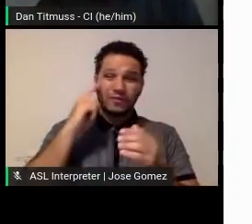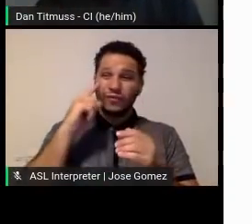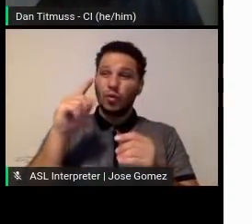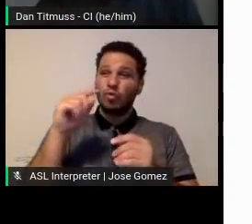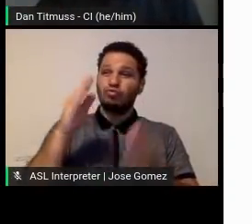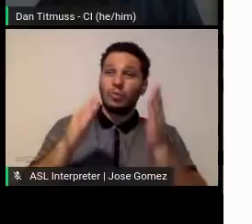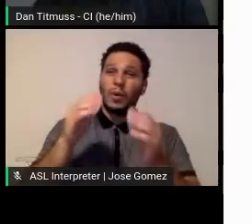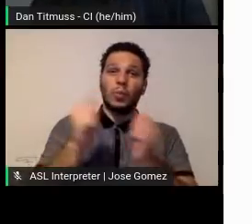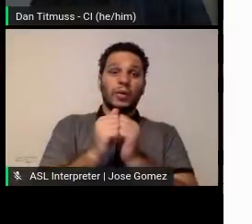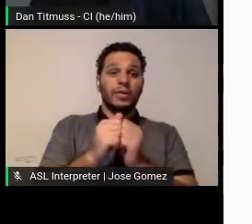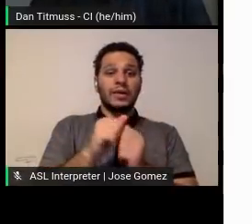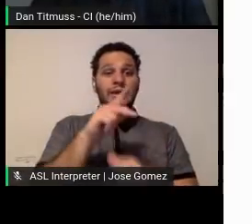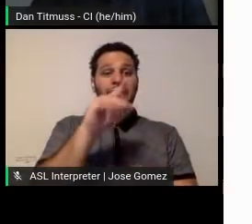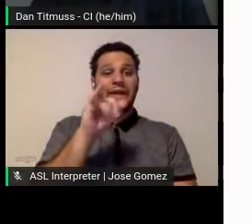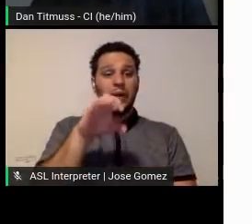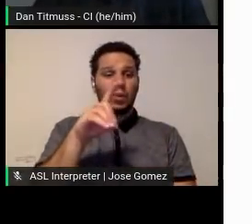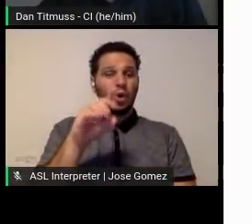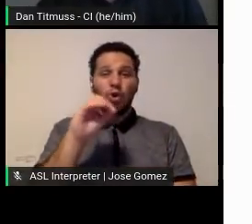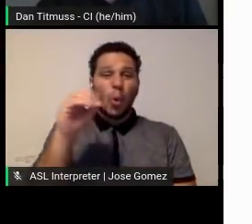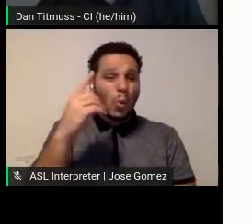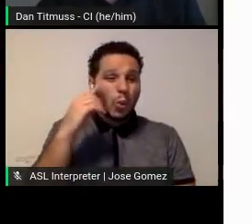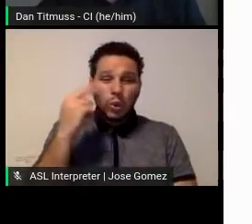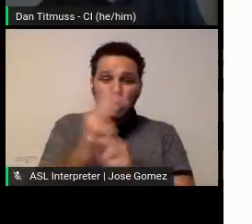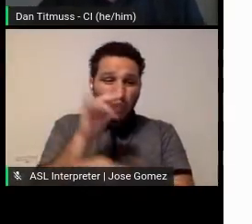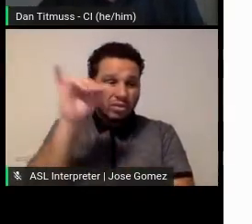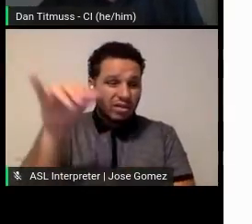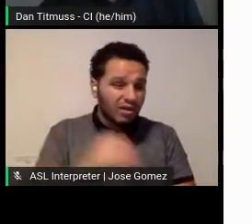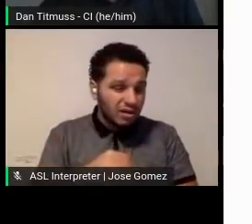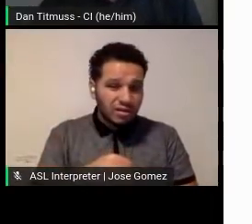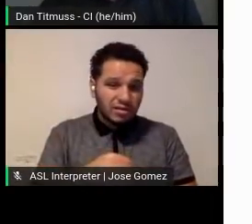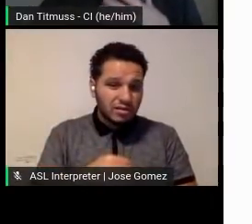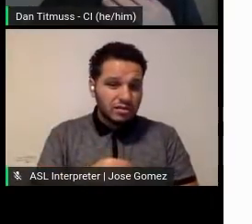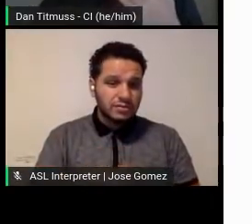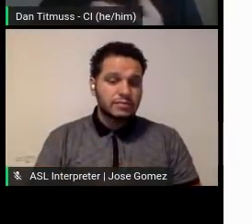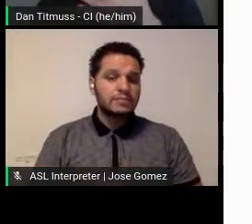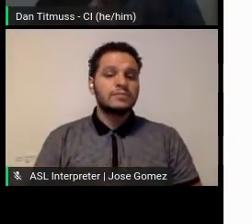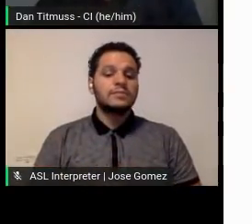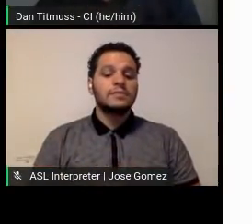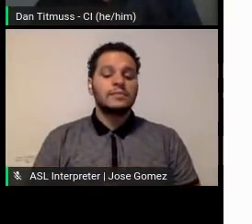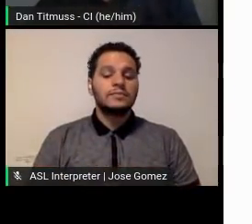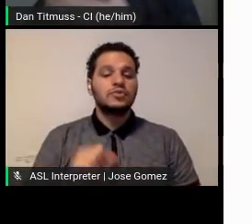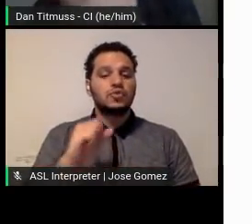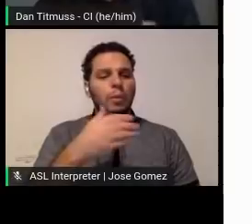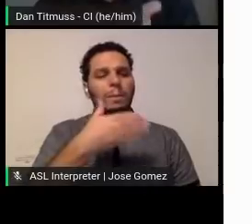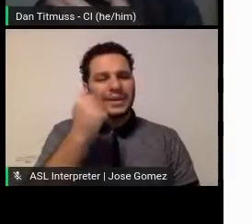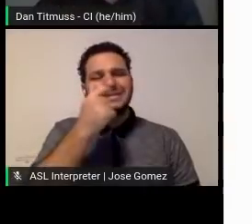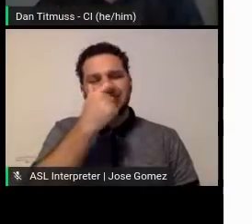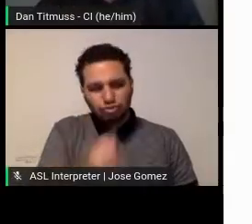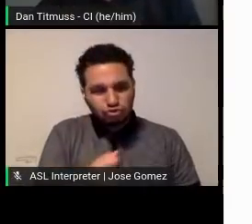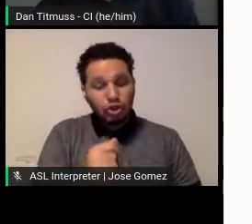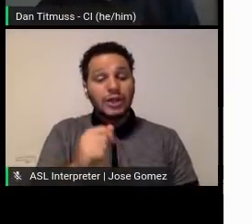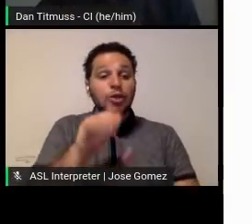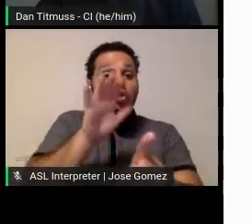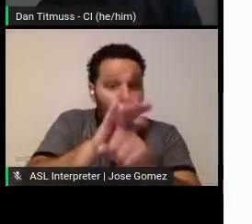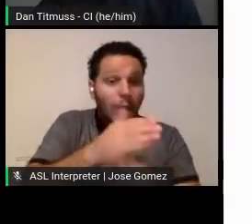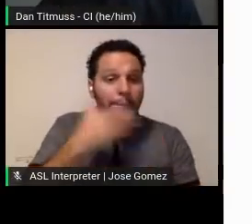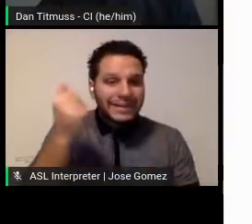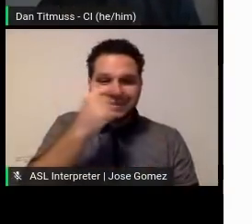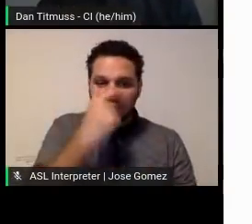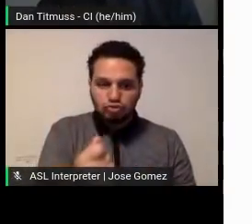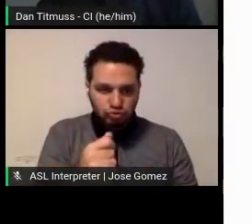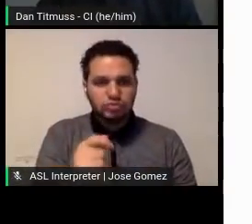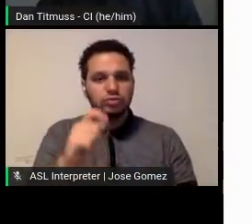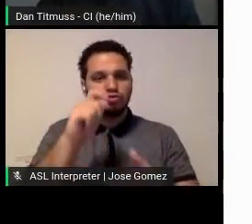keywords, nobody would use their search engine and they wouldn't be able to sell ads. So it's in their best interest, it's in your best interest